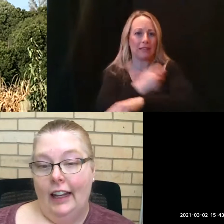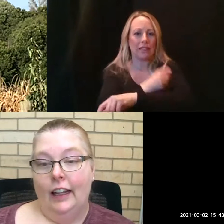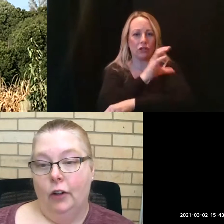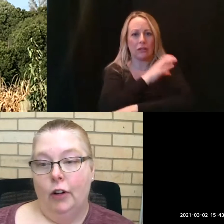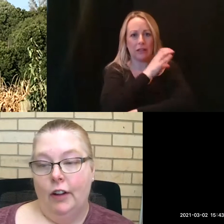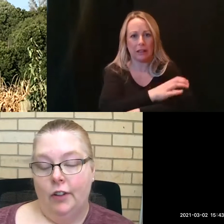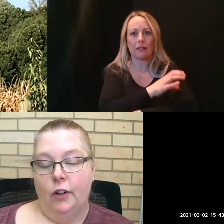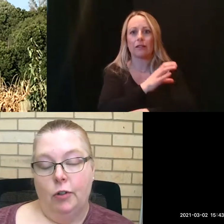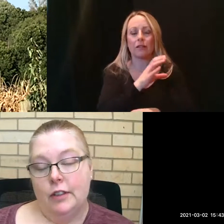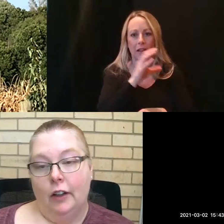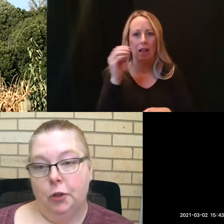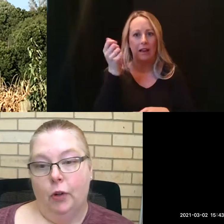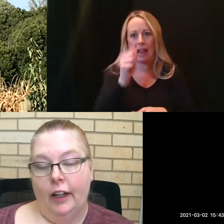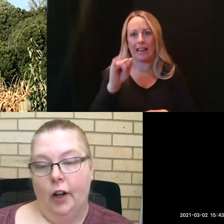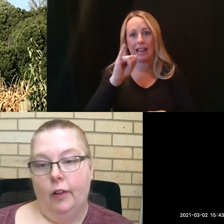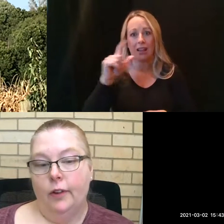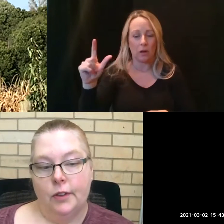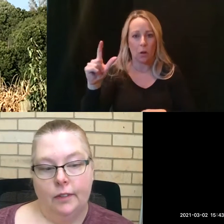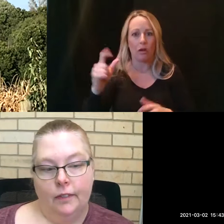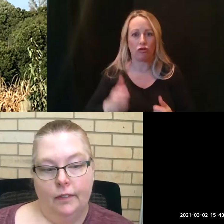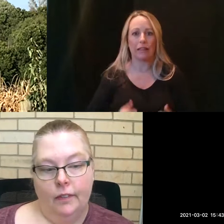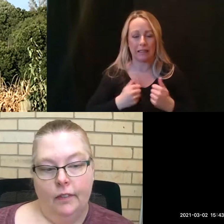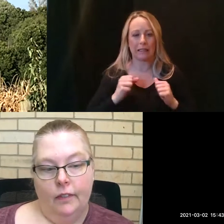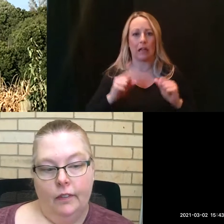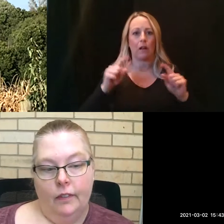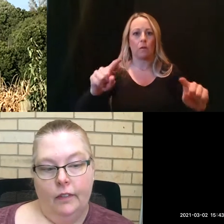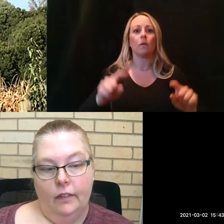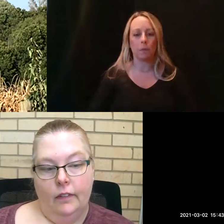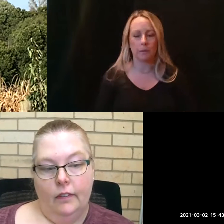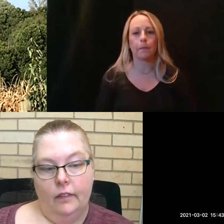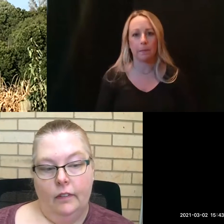and any Illinois resident who is eligible can go to those.